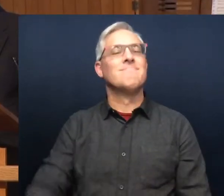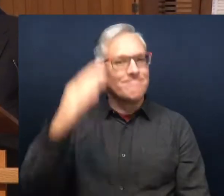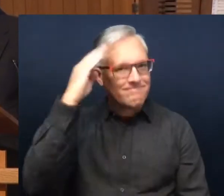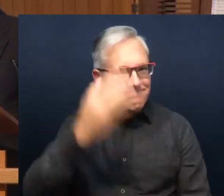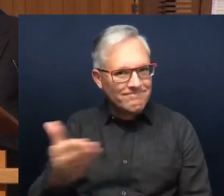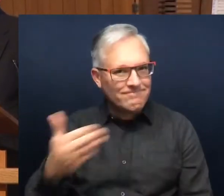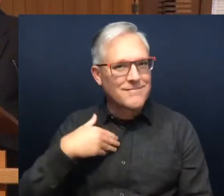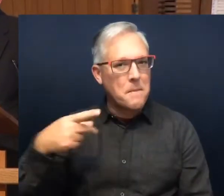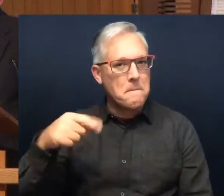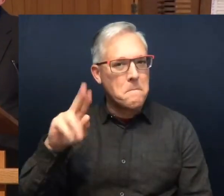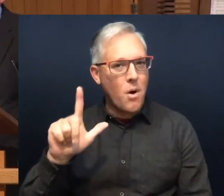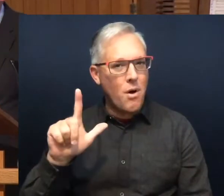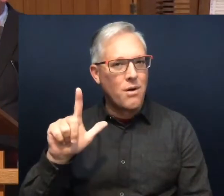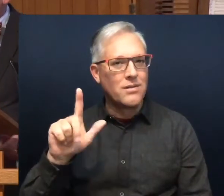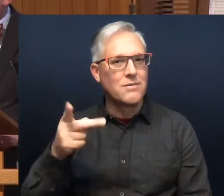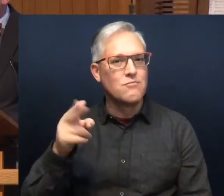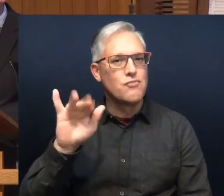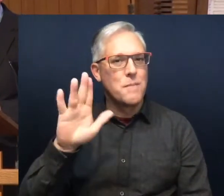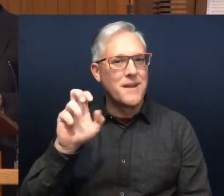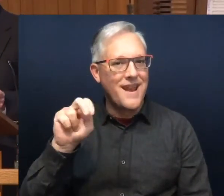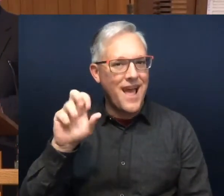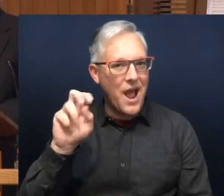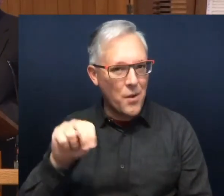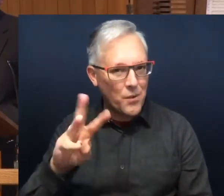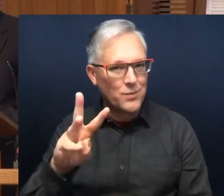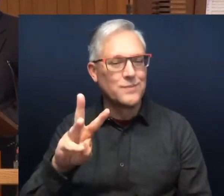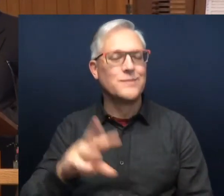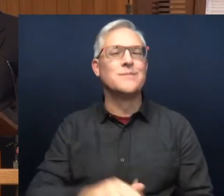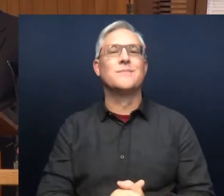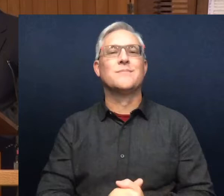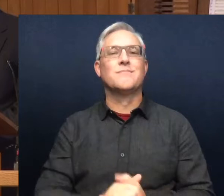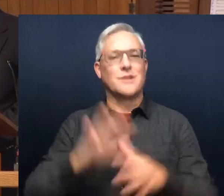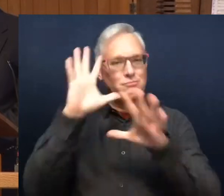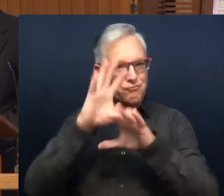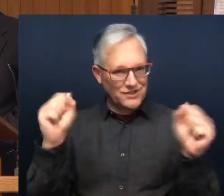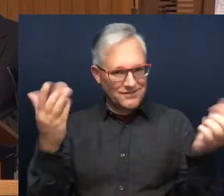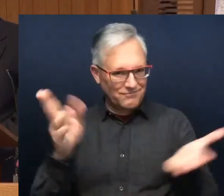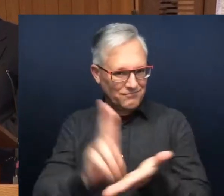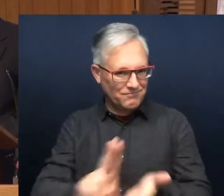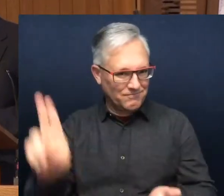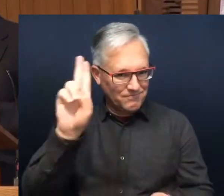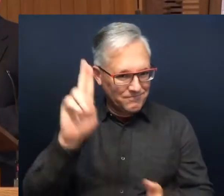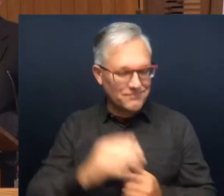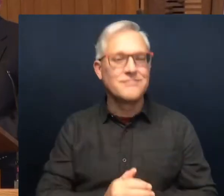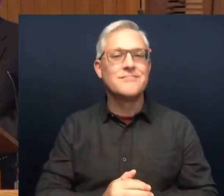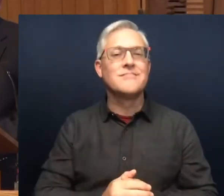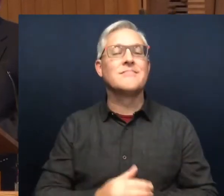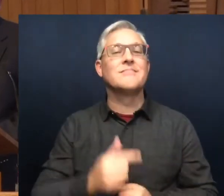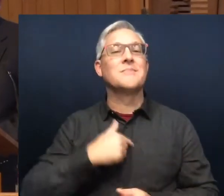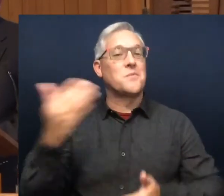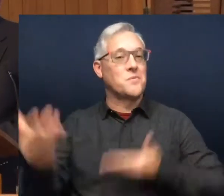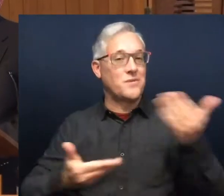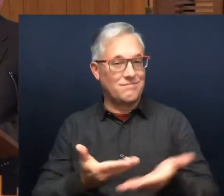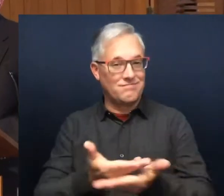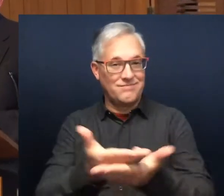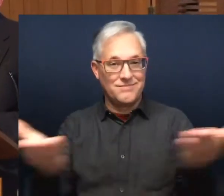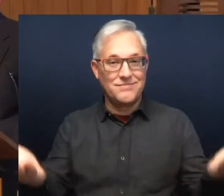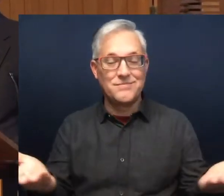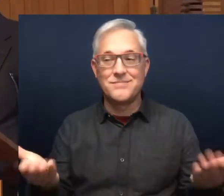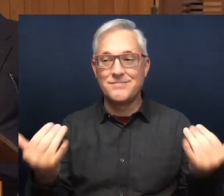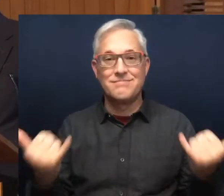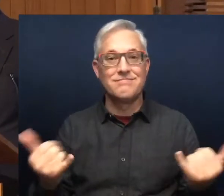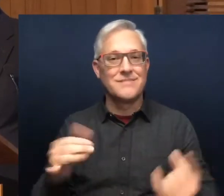Greetings, I'm Paul Pribbenow, the president of Augsburg University, and on behalf of our students, faculty, and staff, I am bringing you greetings here in